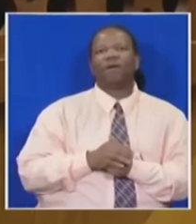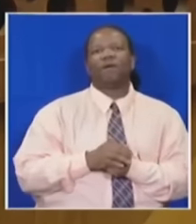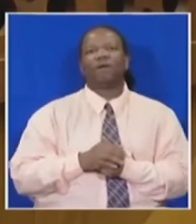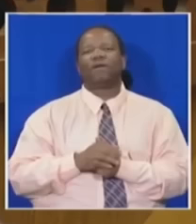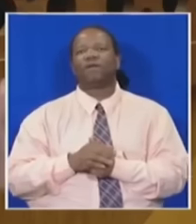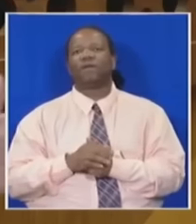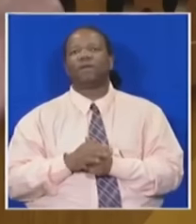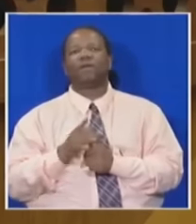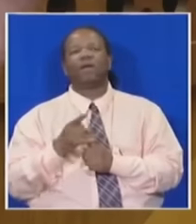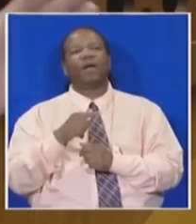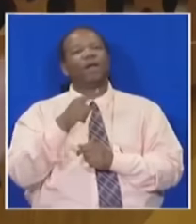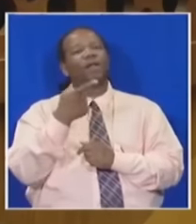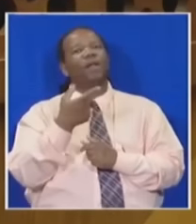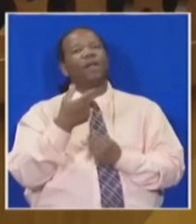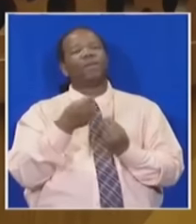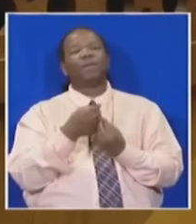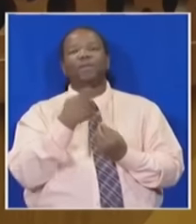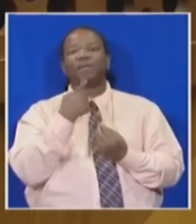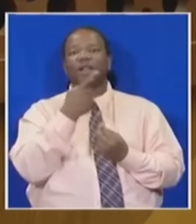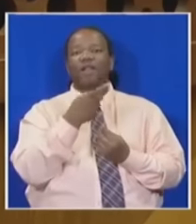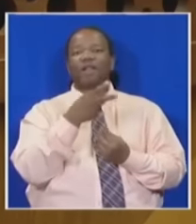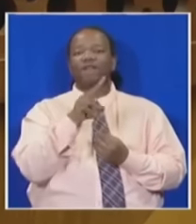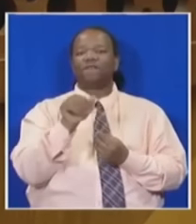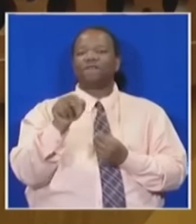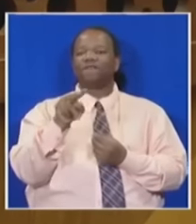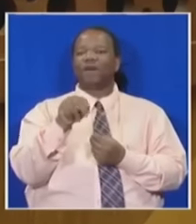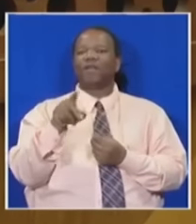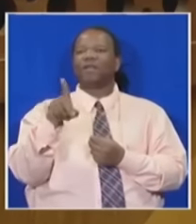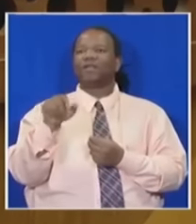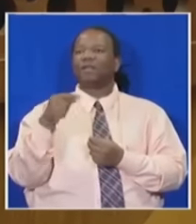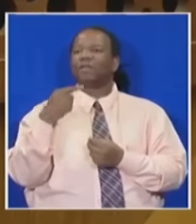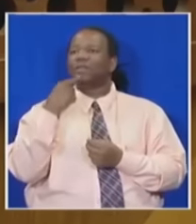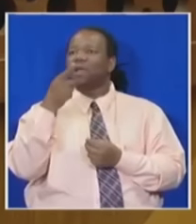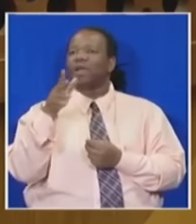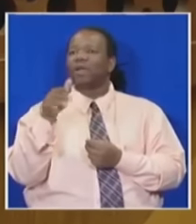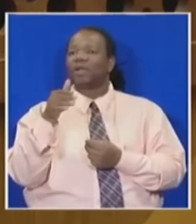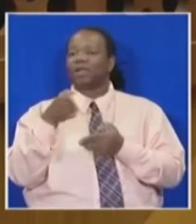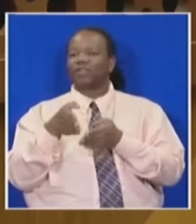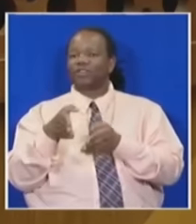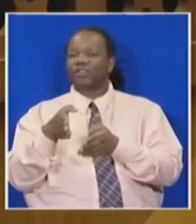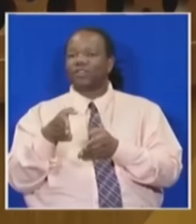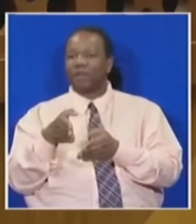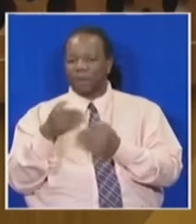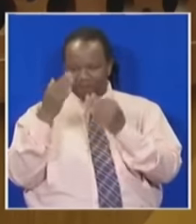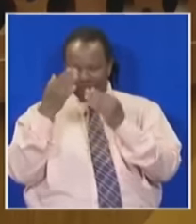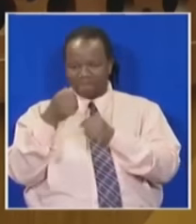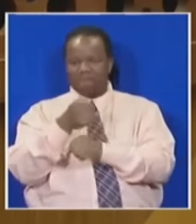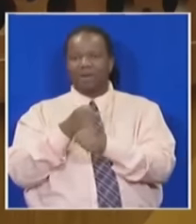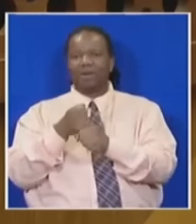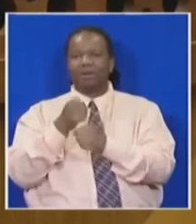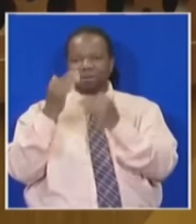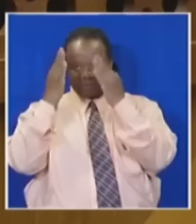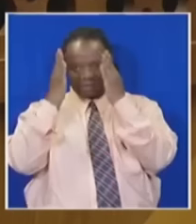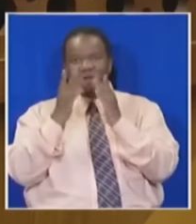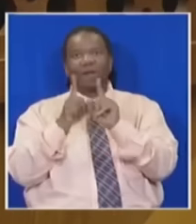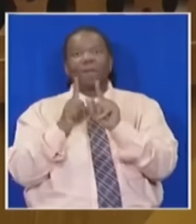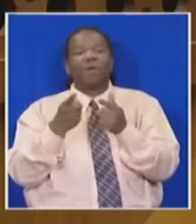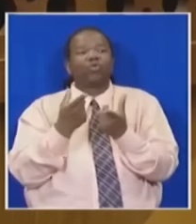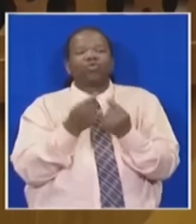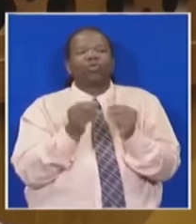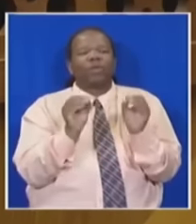is, could tell the Honourable Van Damme that she's a street mate and nothing is taken, no action is